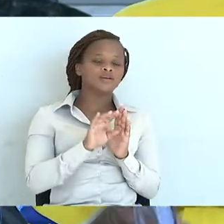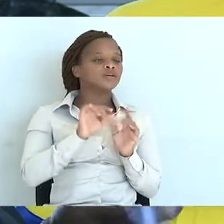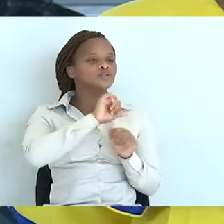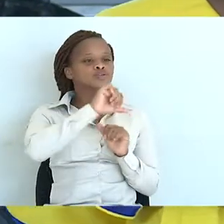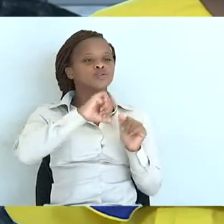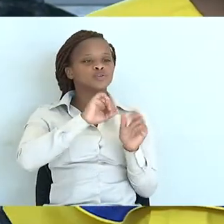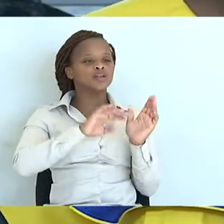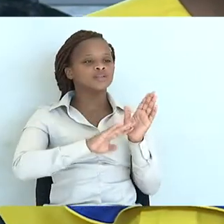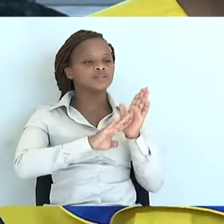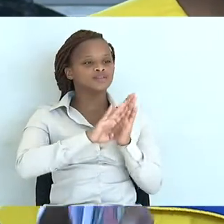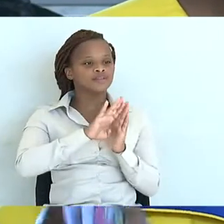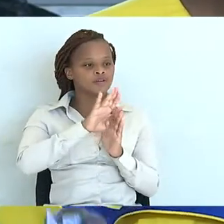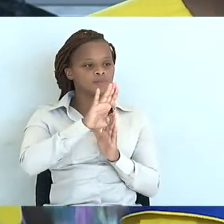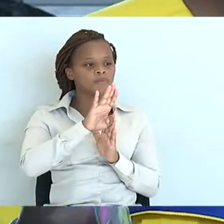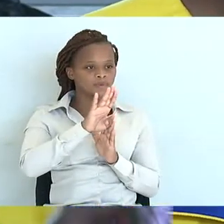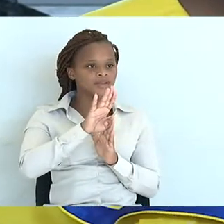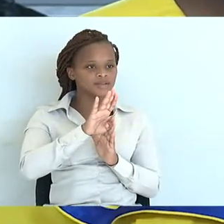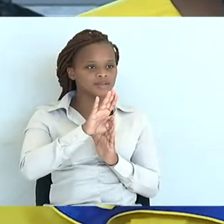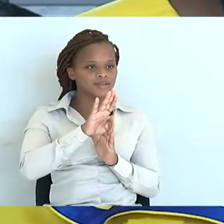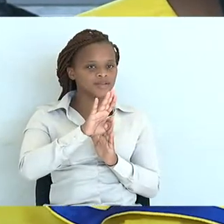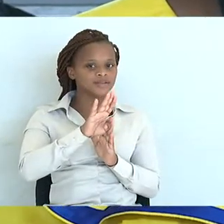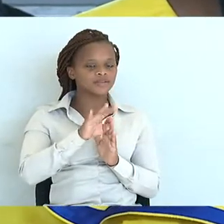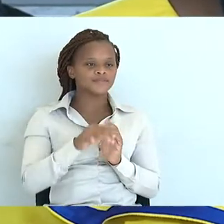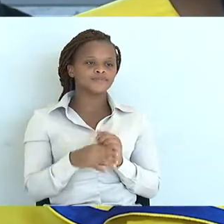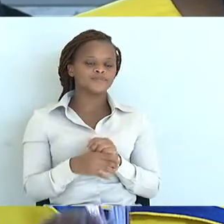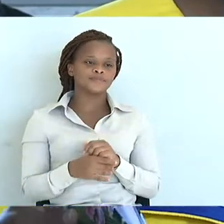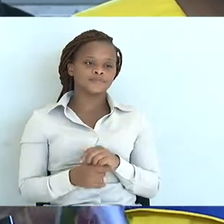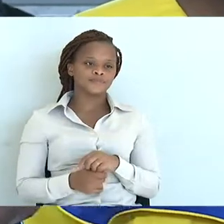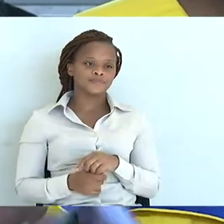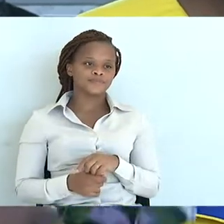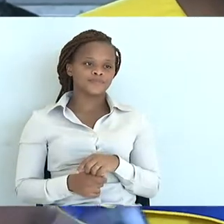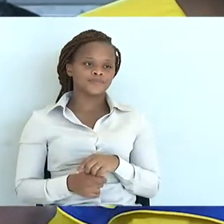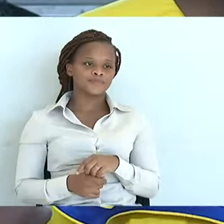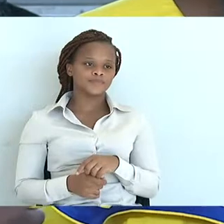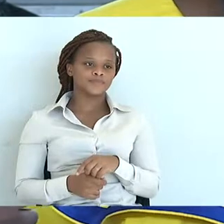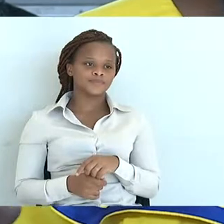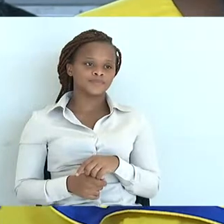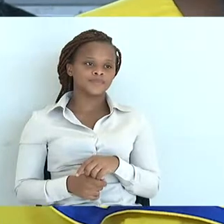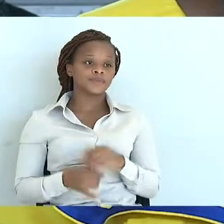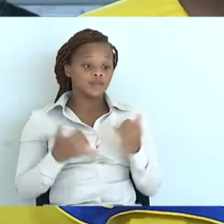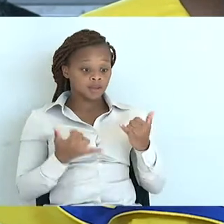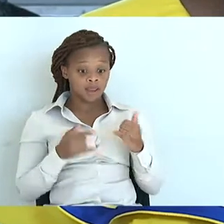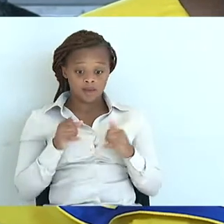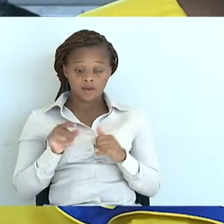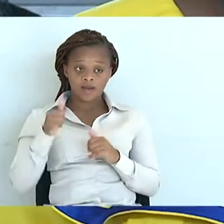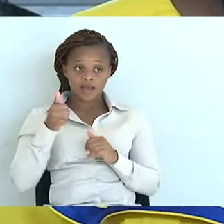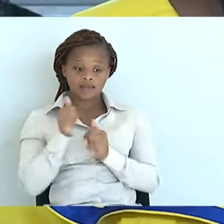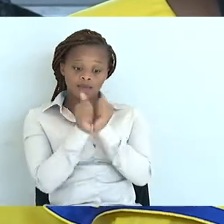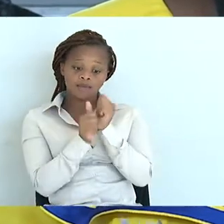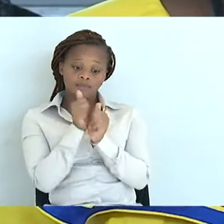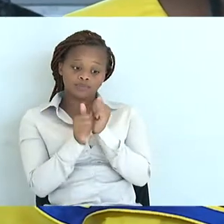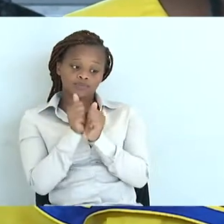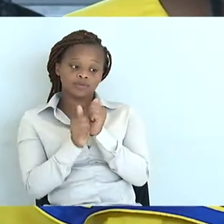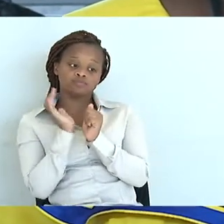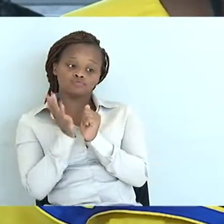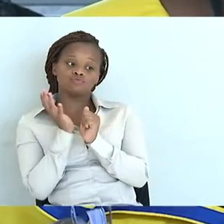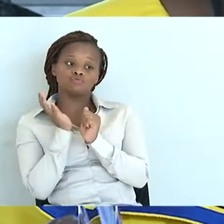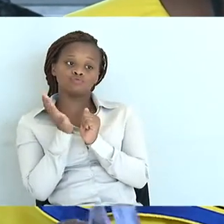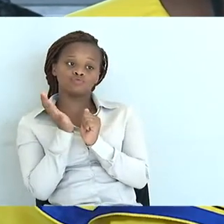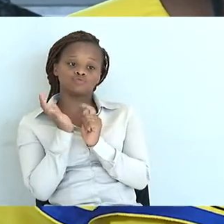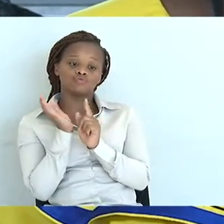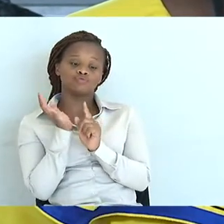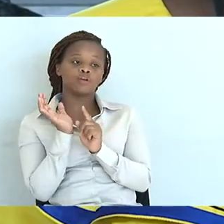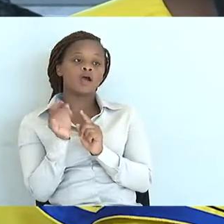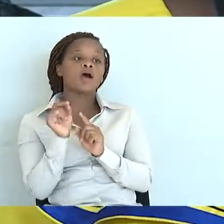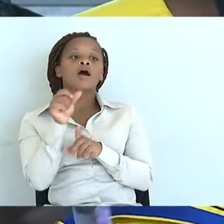or client yet, has made in South Africa. So, obeme apa eteta nge sports facility. It's